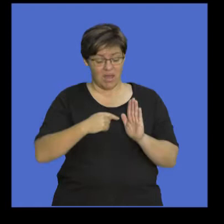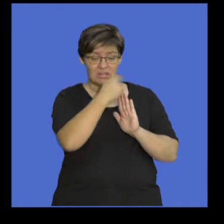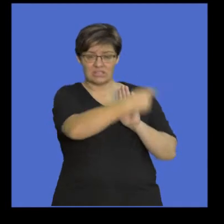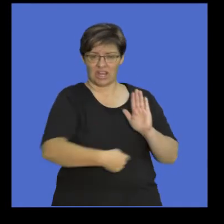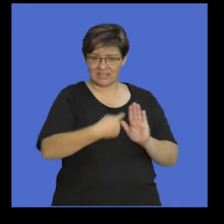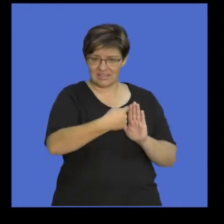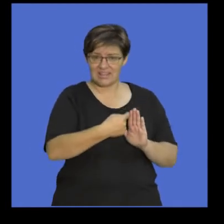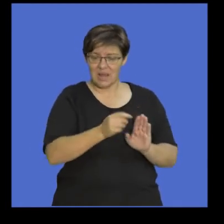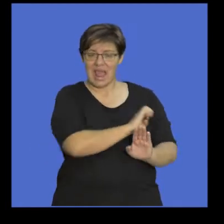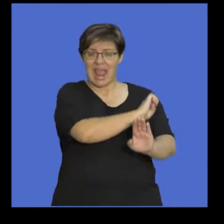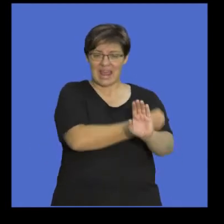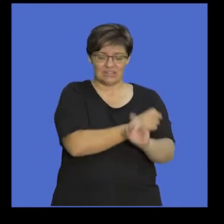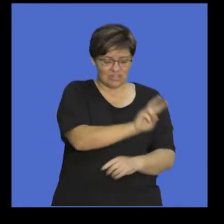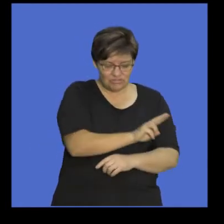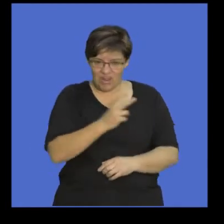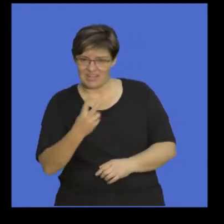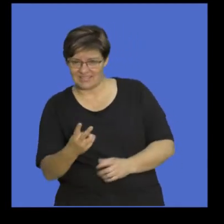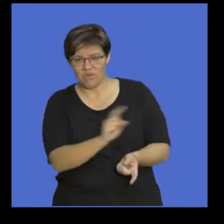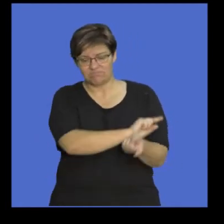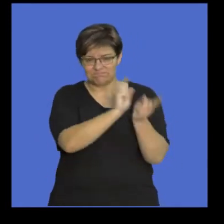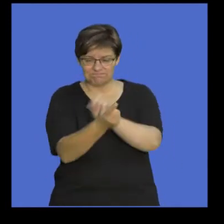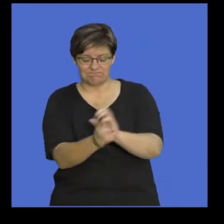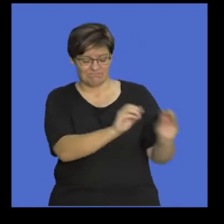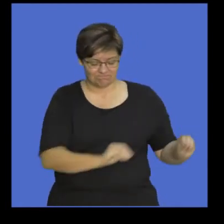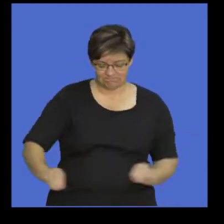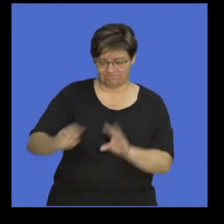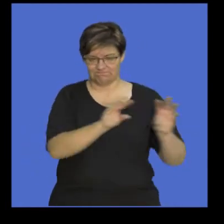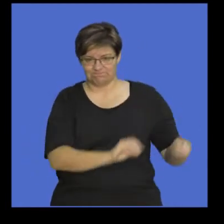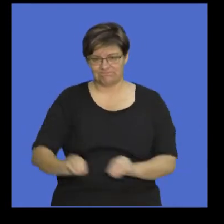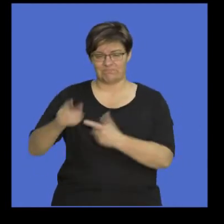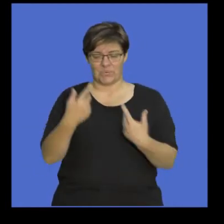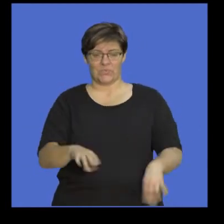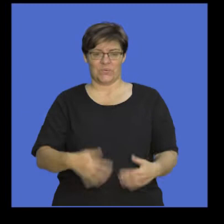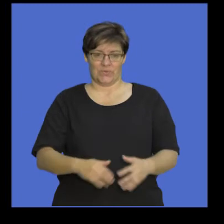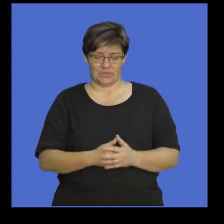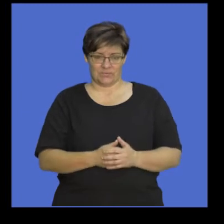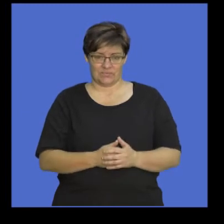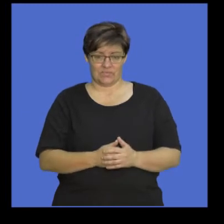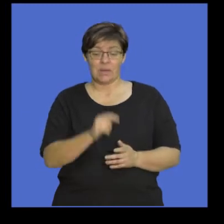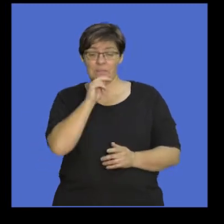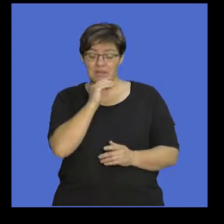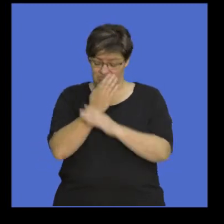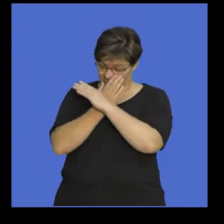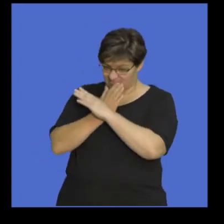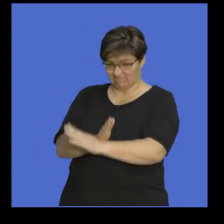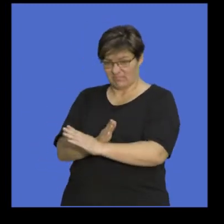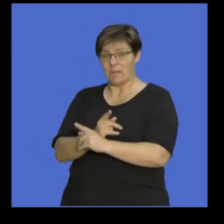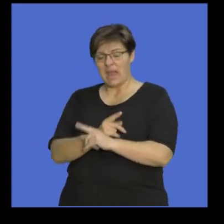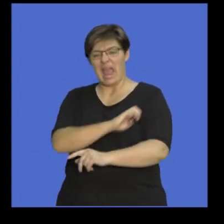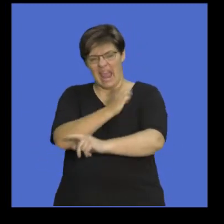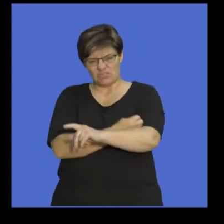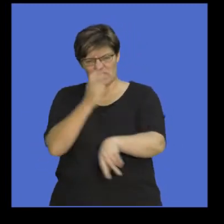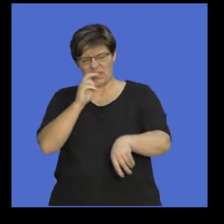circuit, it's all about the energy transfer or energy transformation. So greater resistance implies more